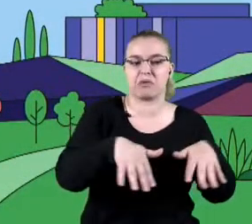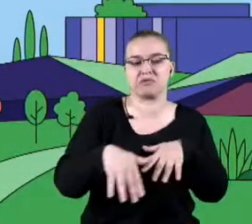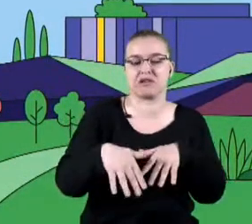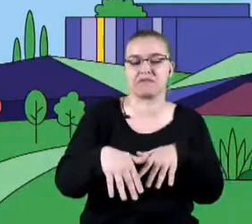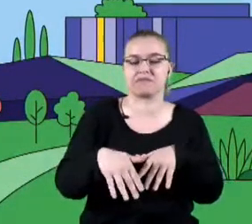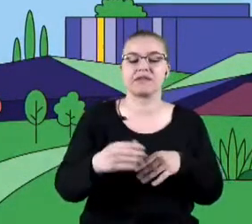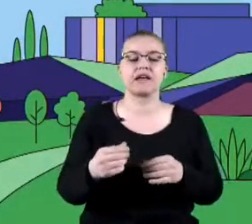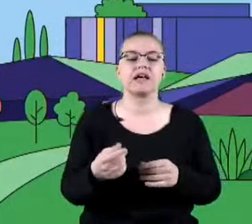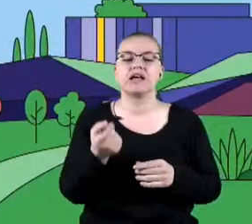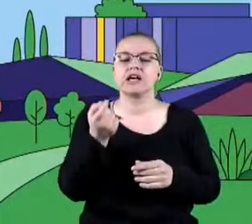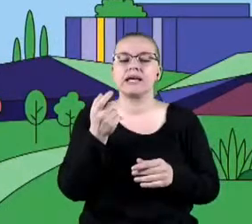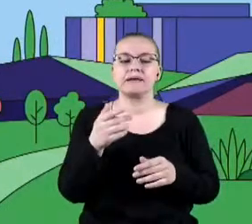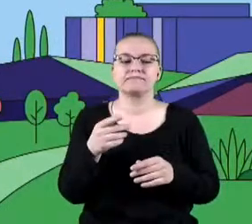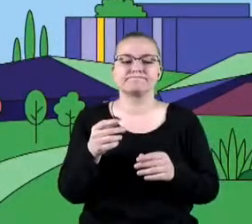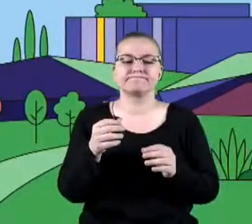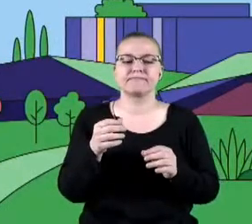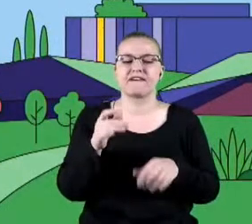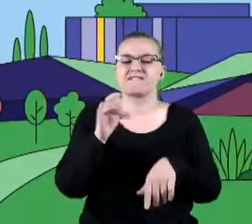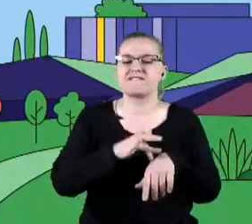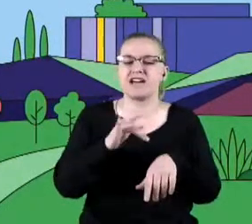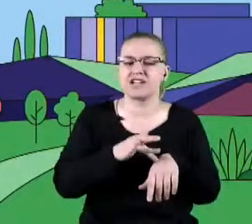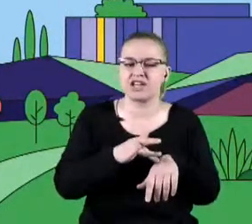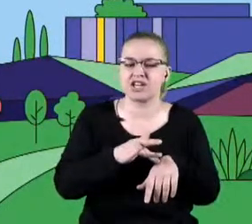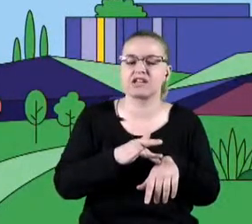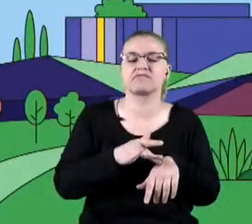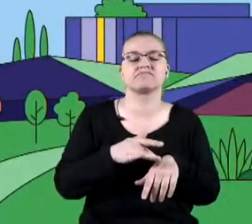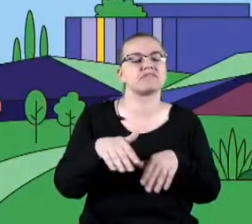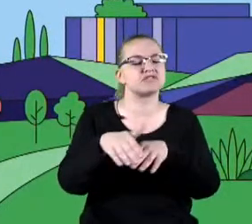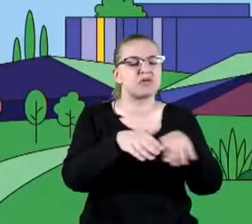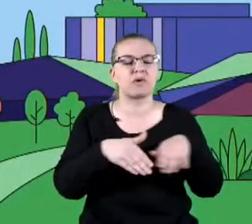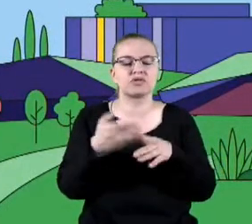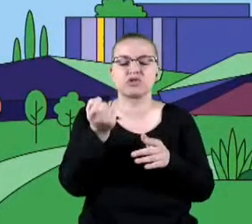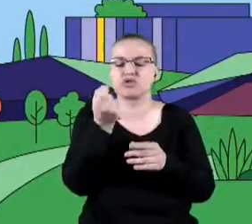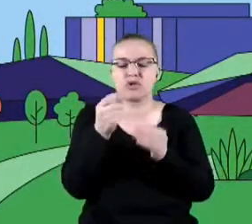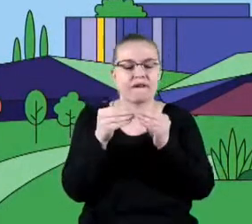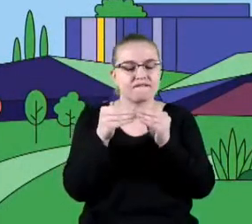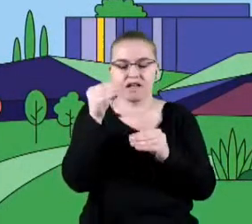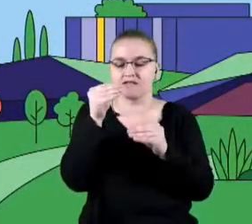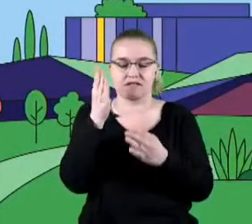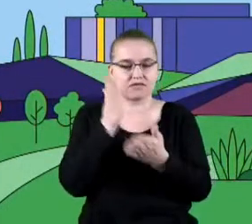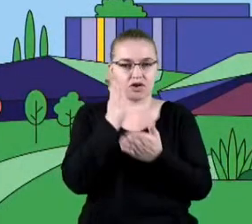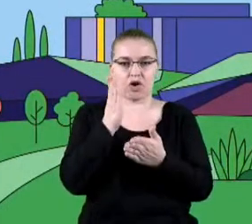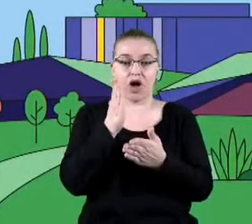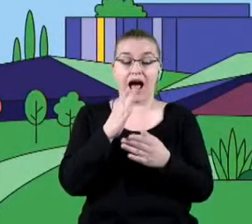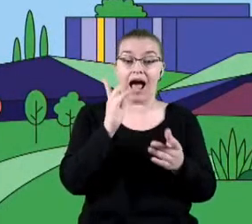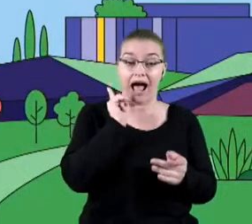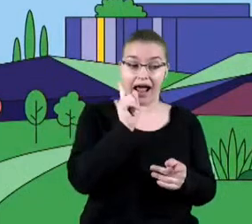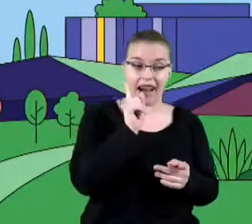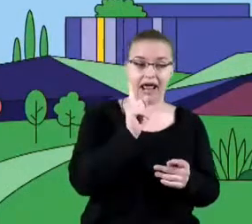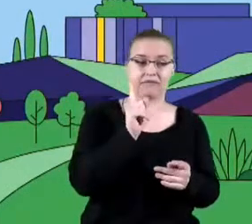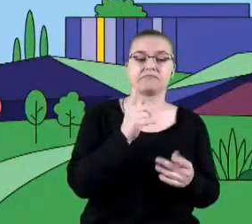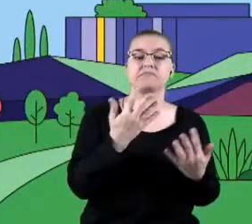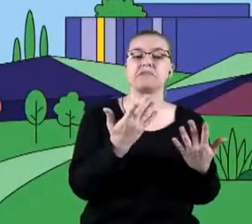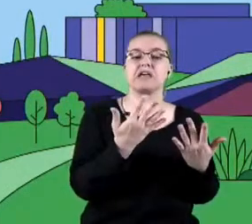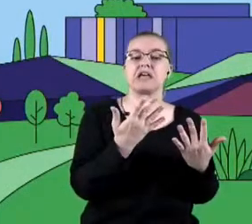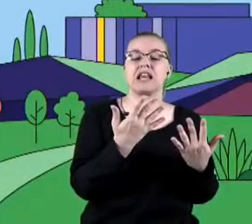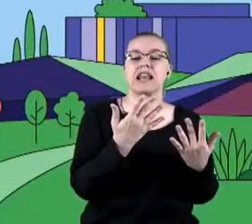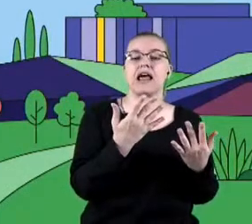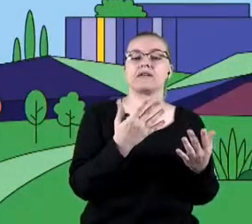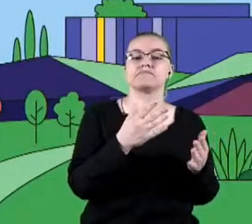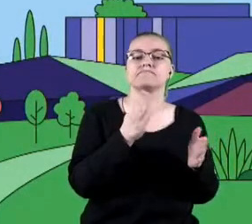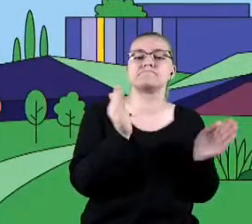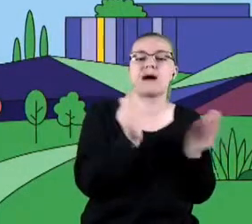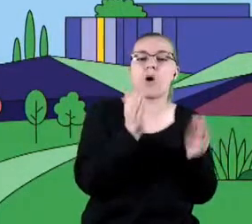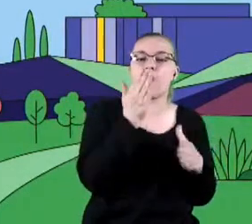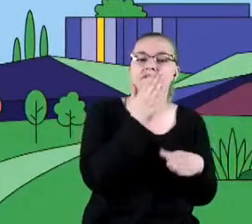at 4.3%. And the number of businesses that deregistered, that has to